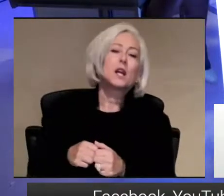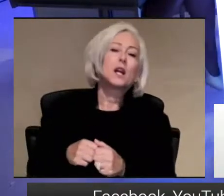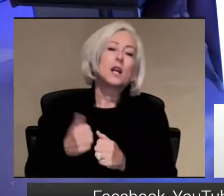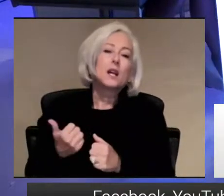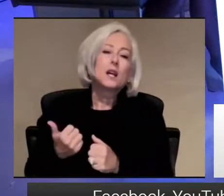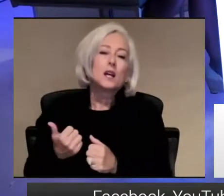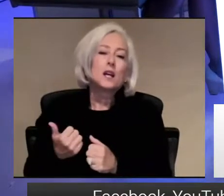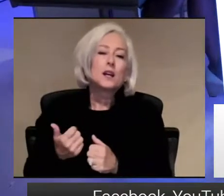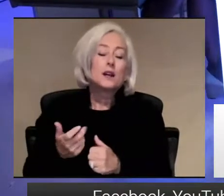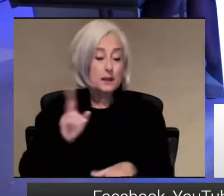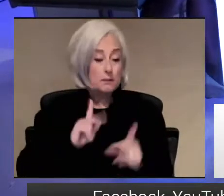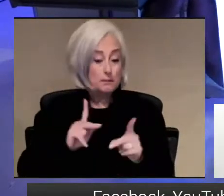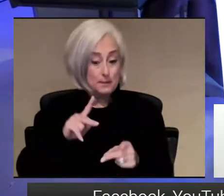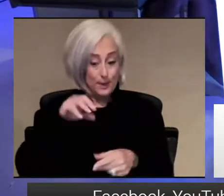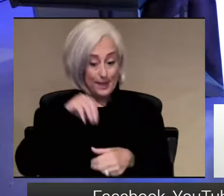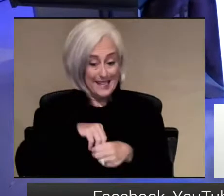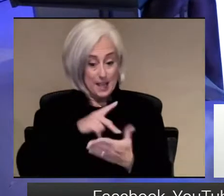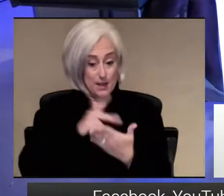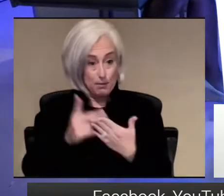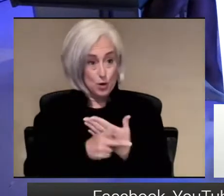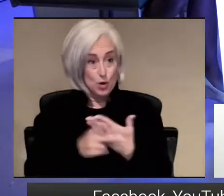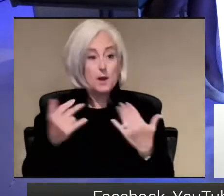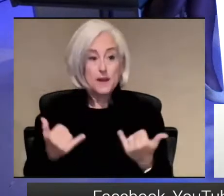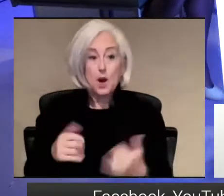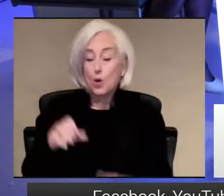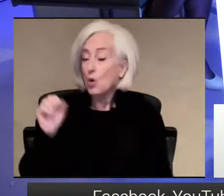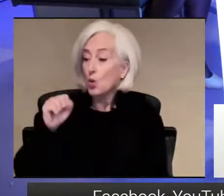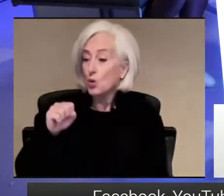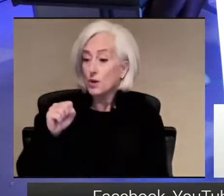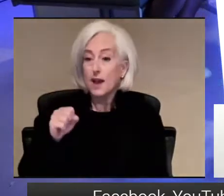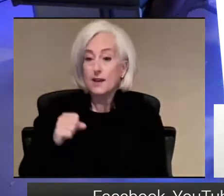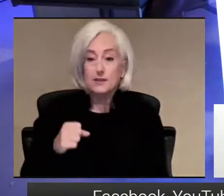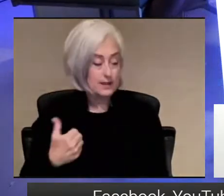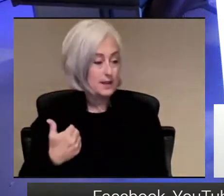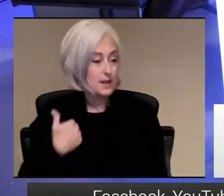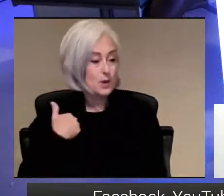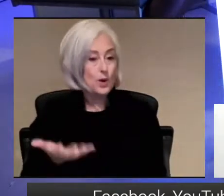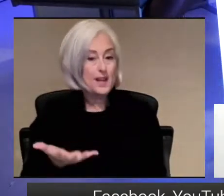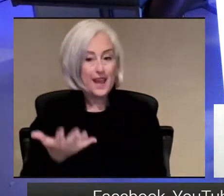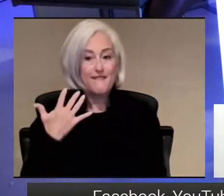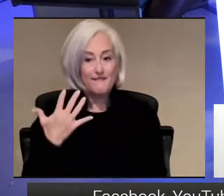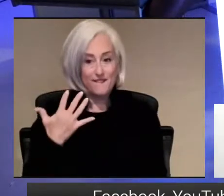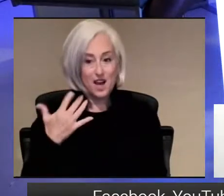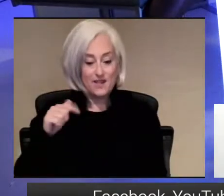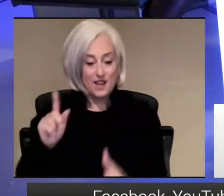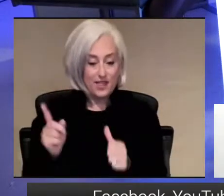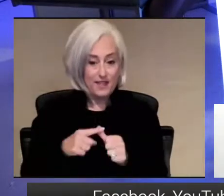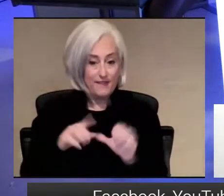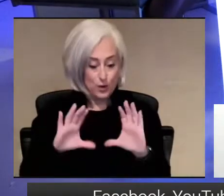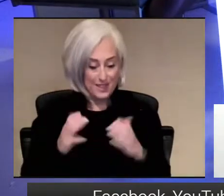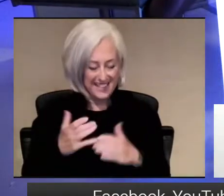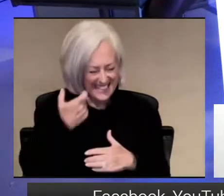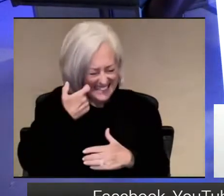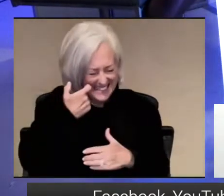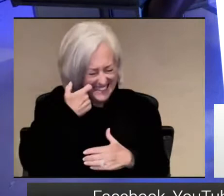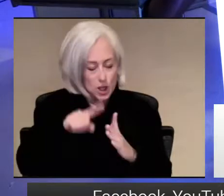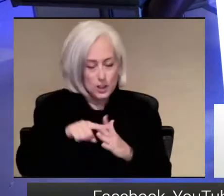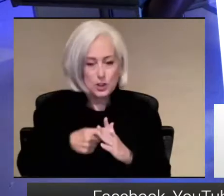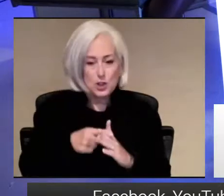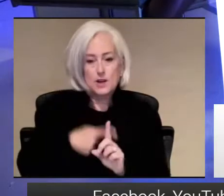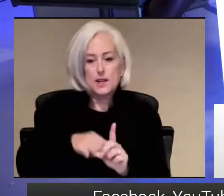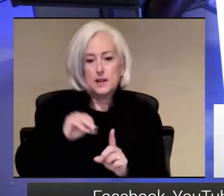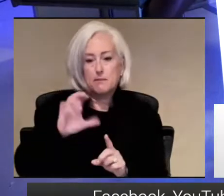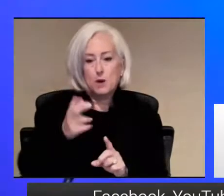in this program right now? Yeah. So we have 5 in the inaugural class, but it just started in March. So there are 3